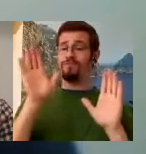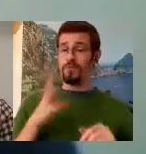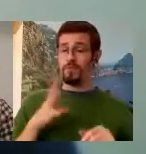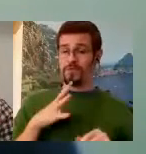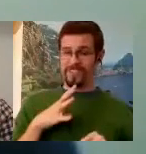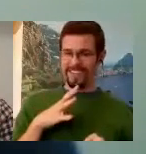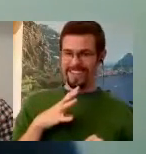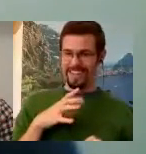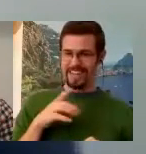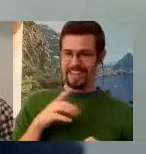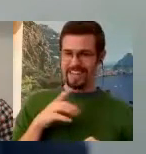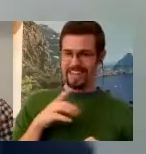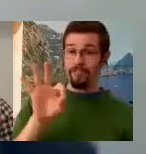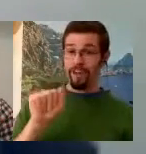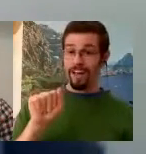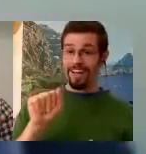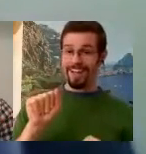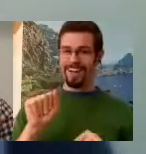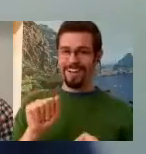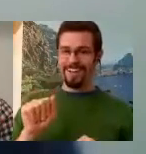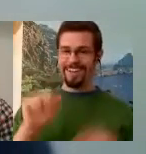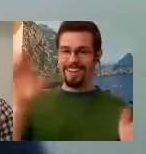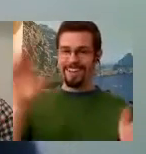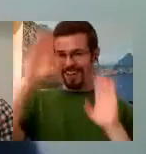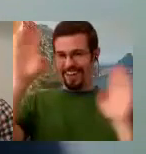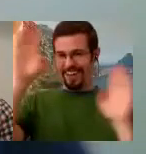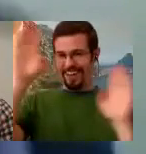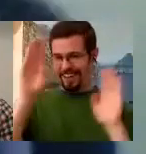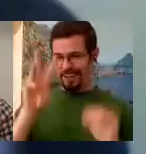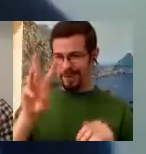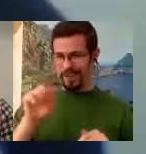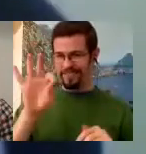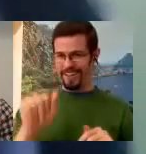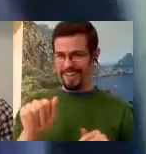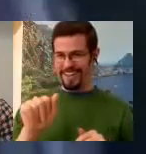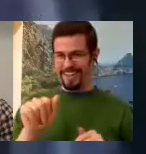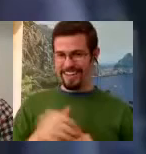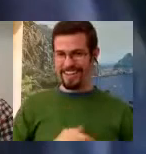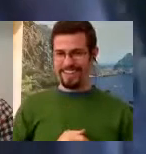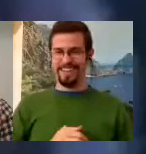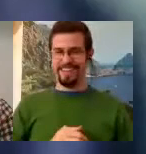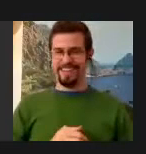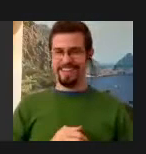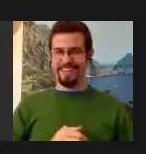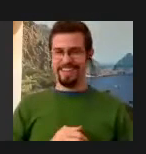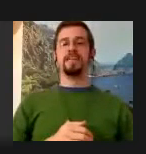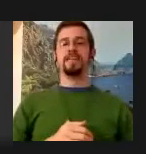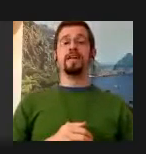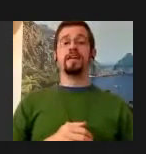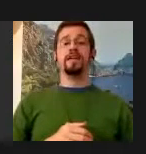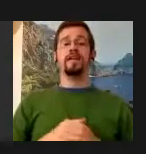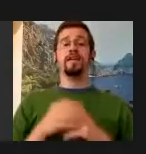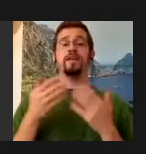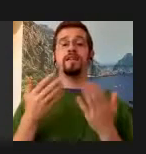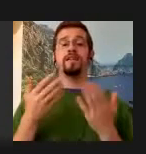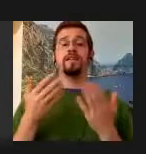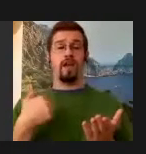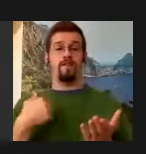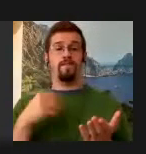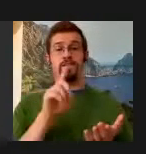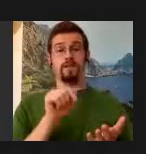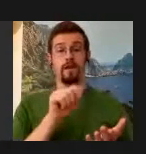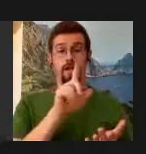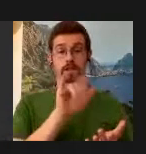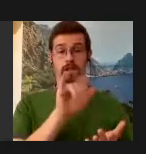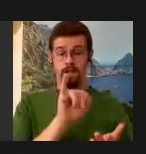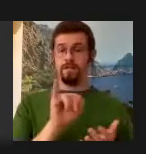This is Wafa. Now, welcome, Wafa. And here is Dolly. Okay, so